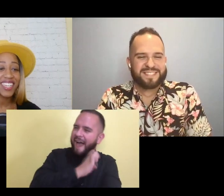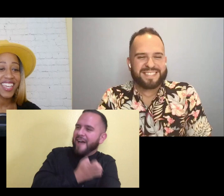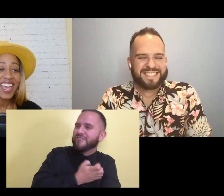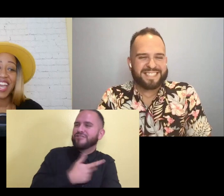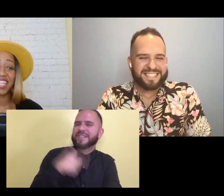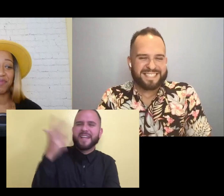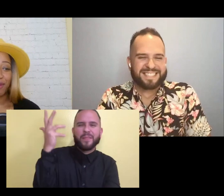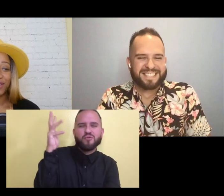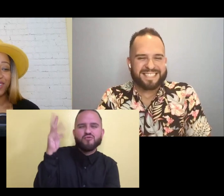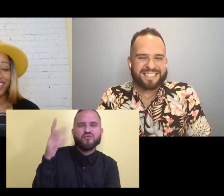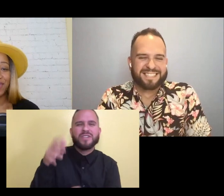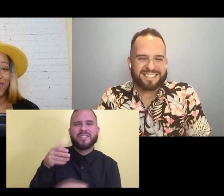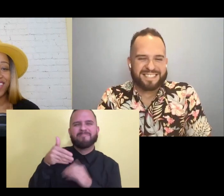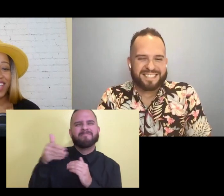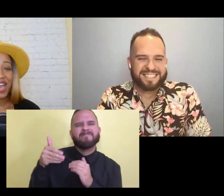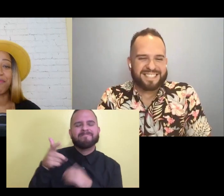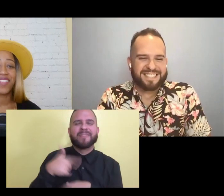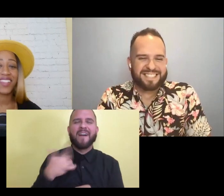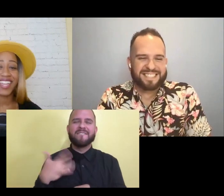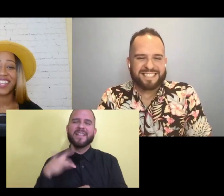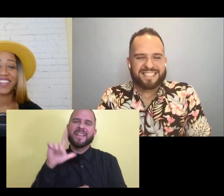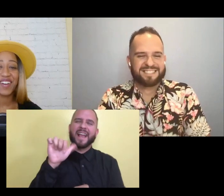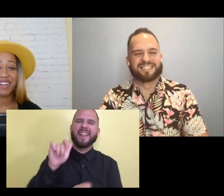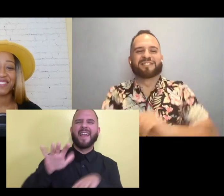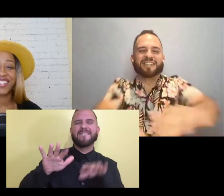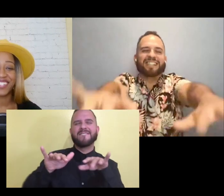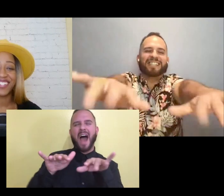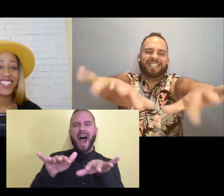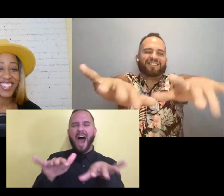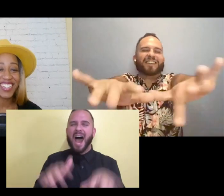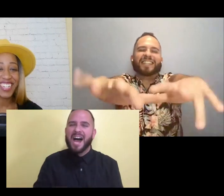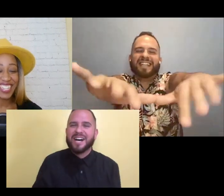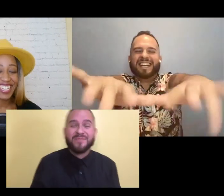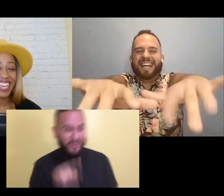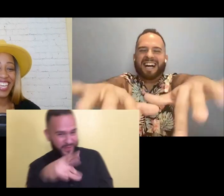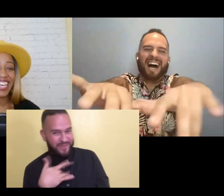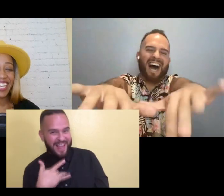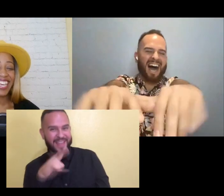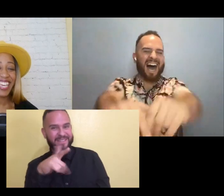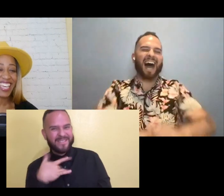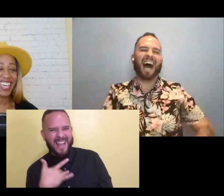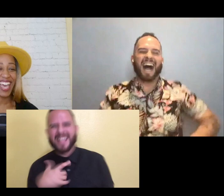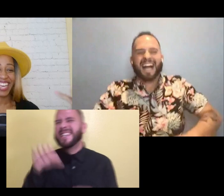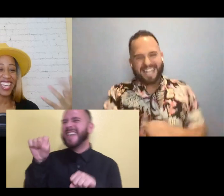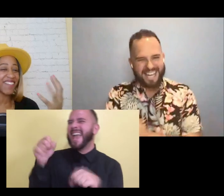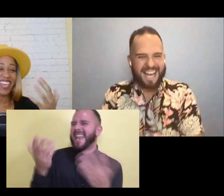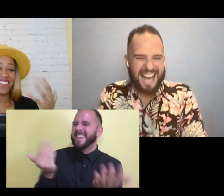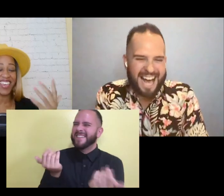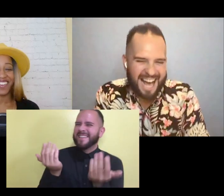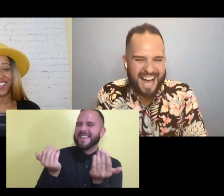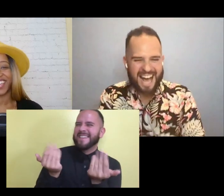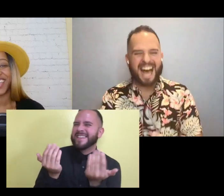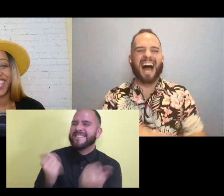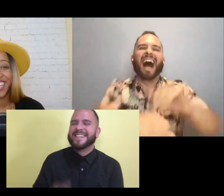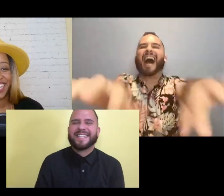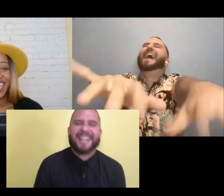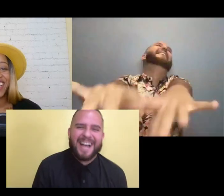energy, and this palm tree next to me, I'm feeling the LA vibes. You feeling it? Sure. You feeling it? Yeah. Give it.